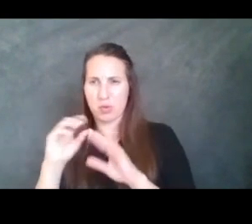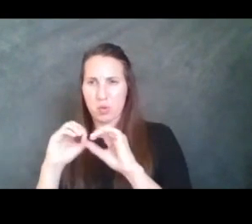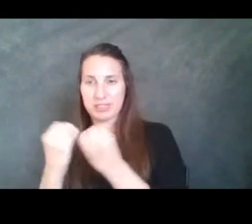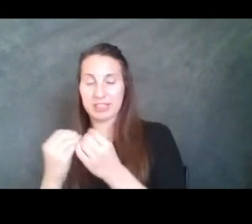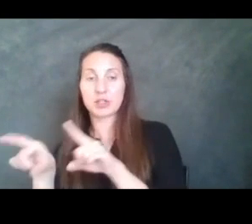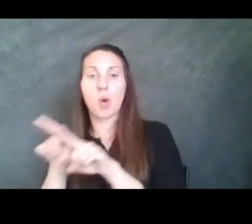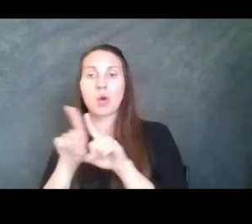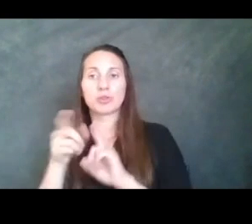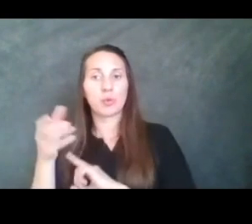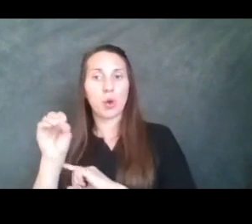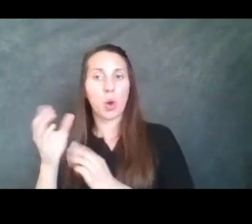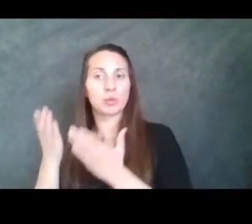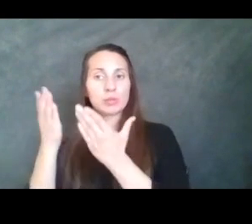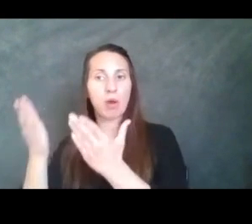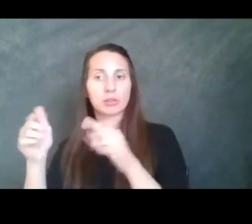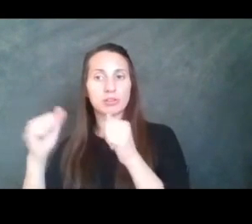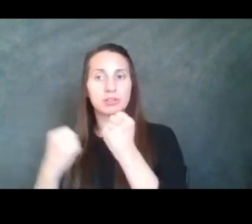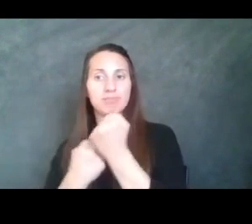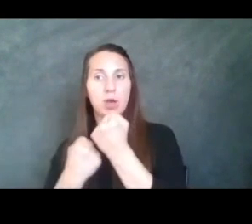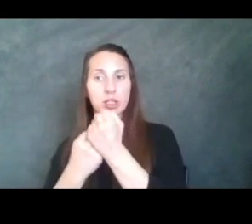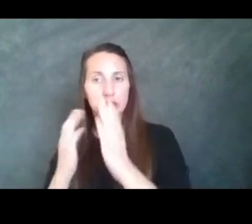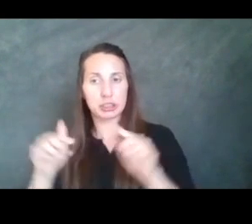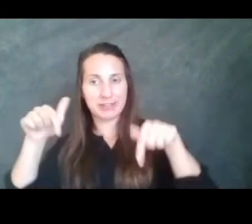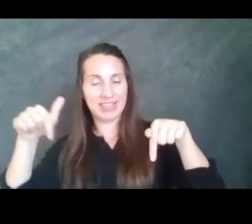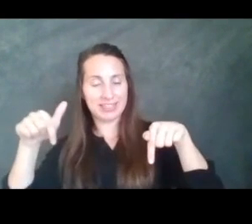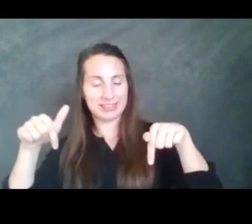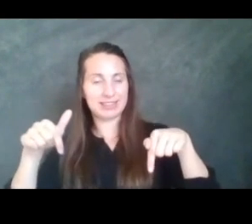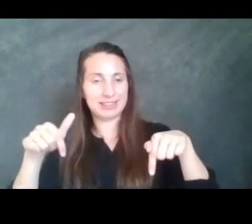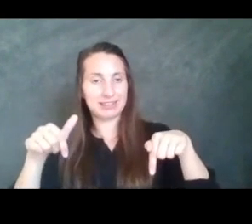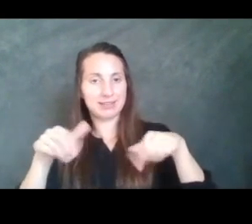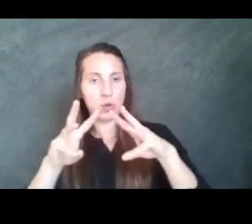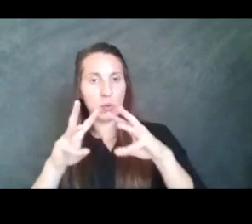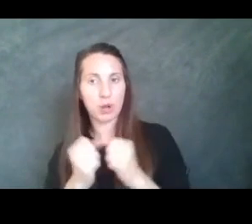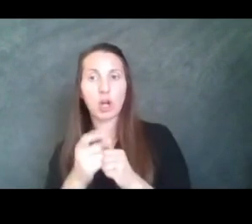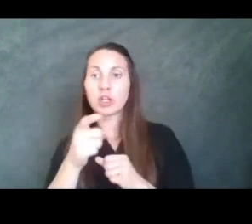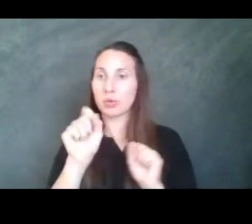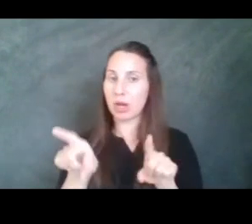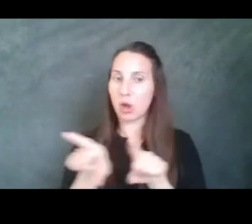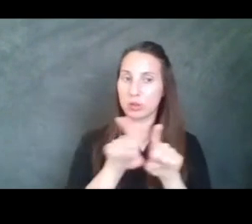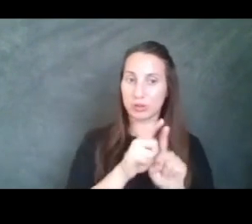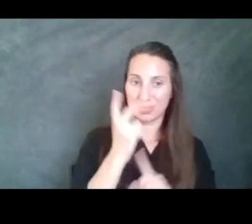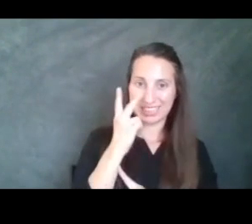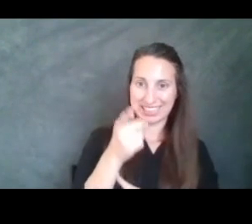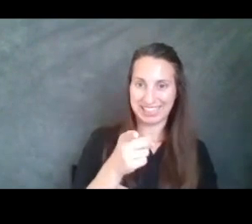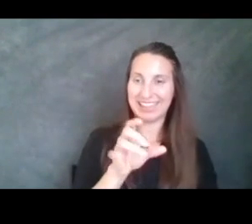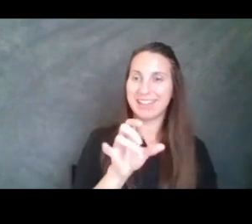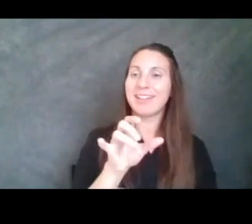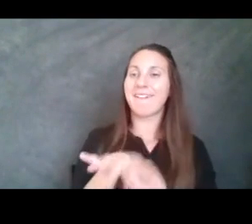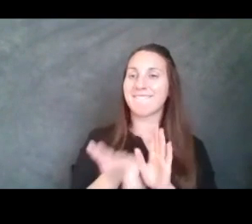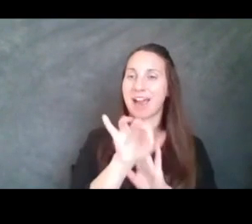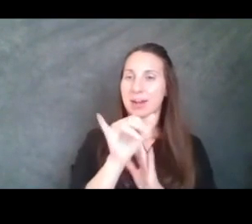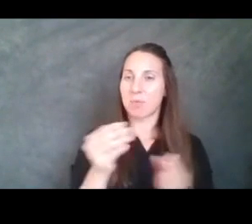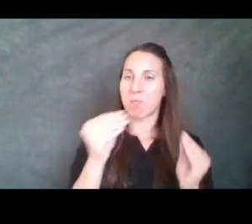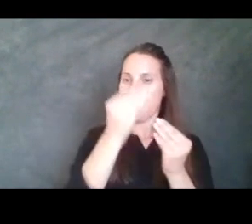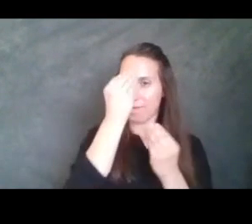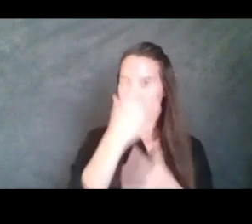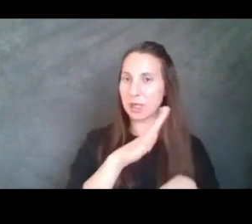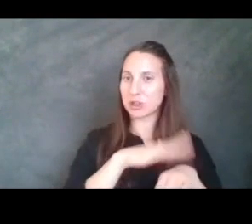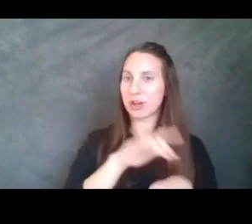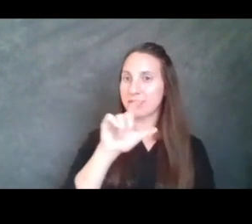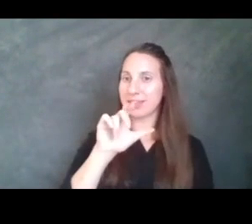that guide at the link that is showing up on screen. And again, you will receive, you will have access to